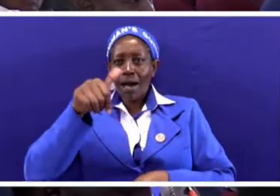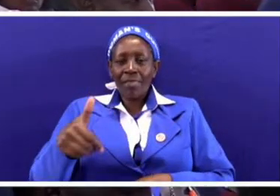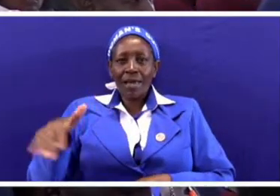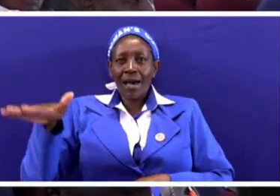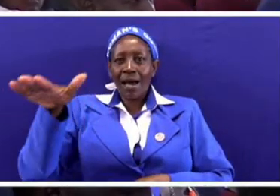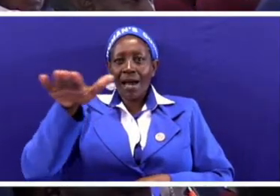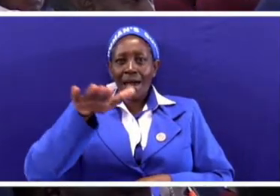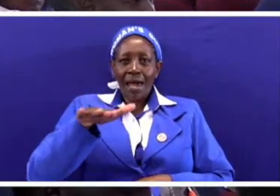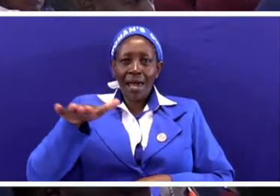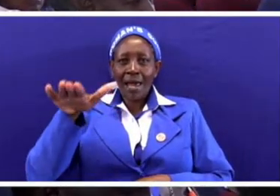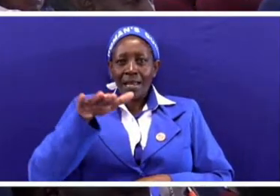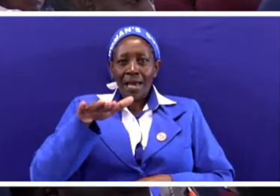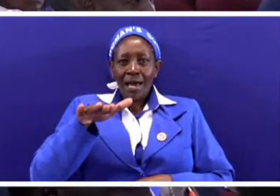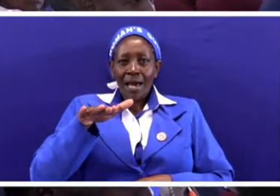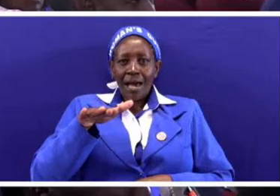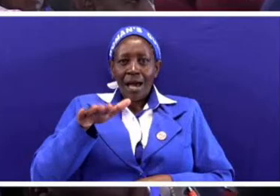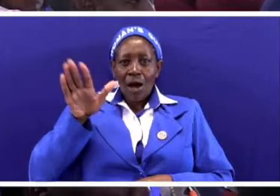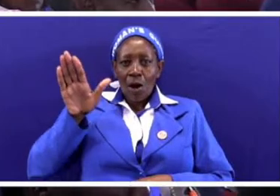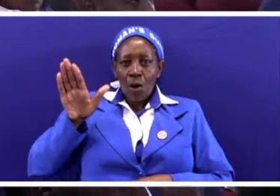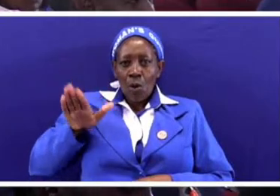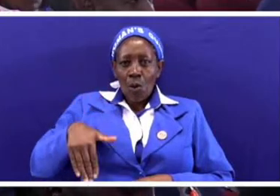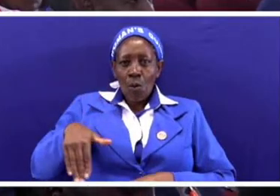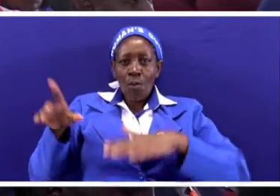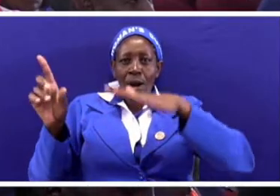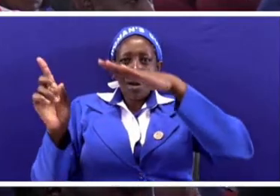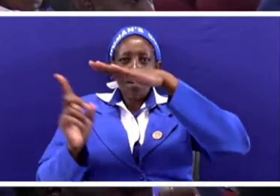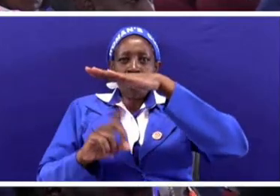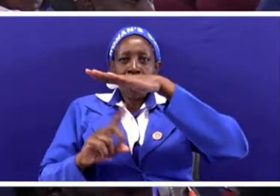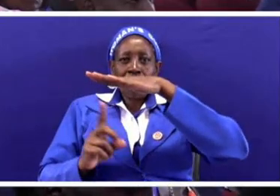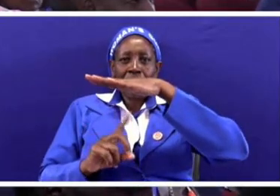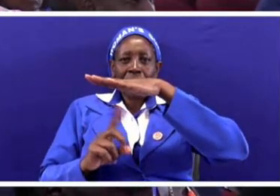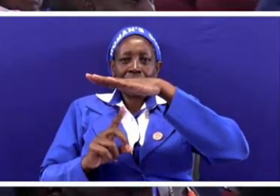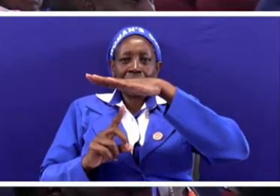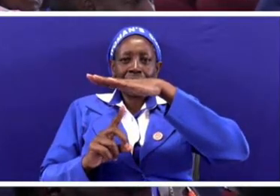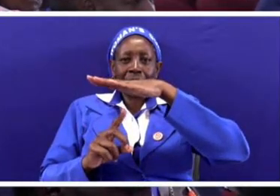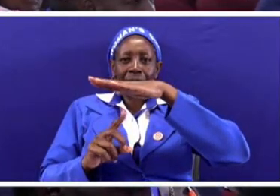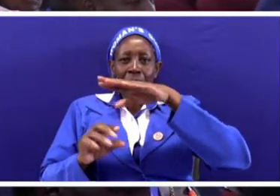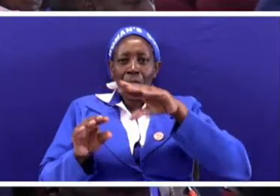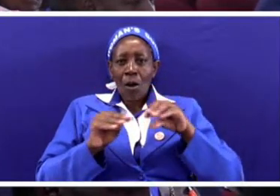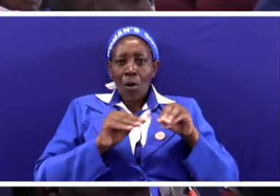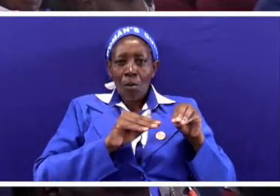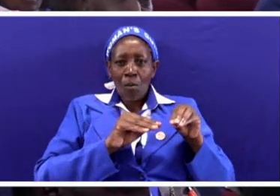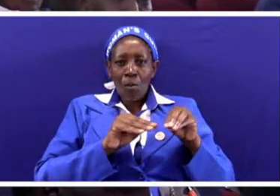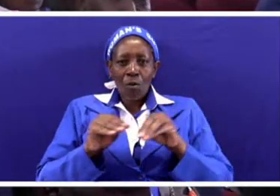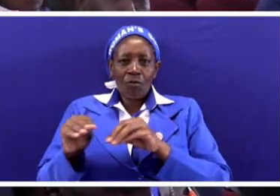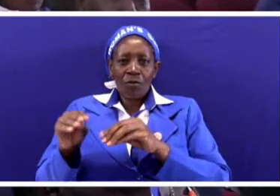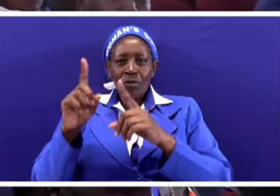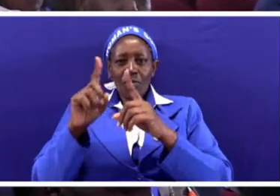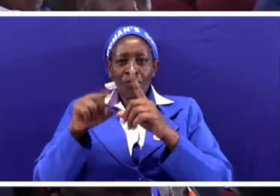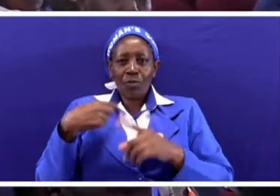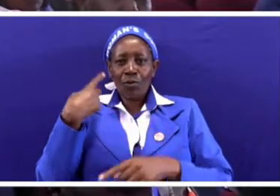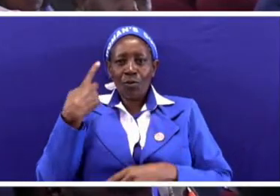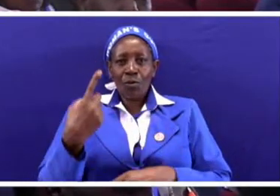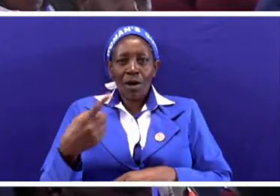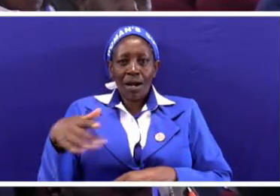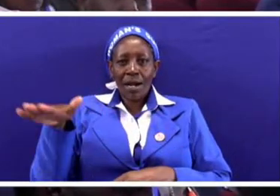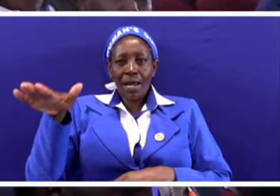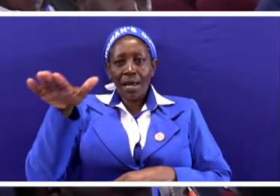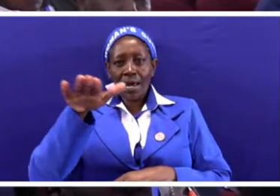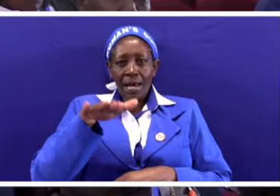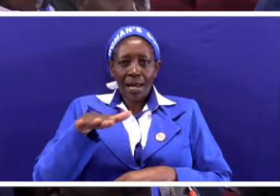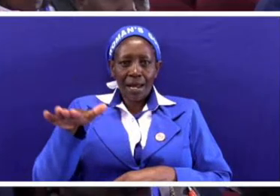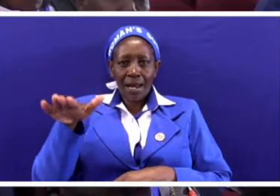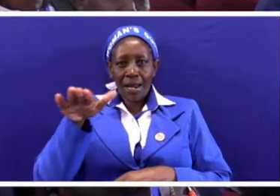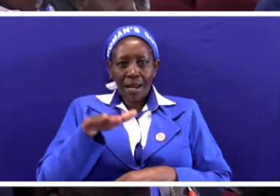women ministry, they indicated how the women are moving from one area to another looking for